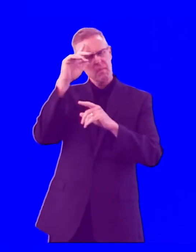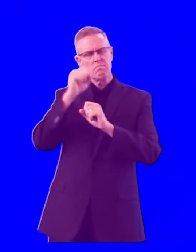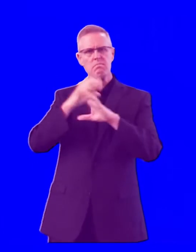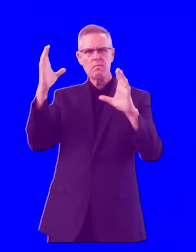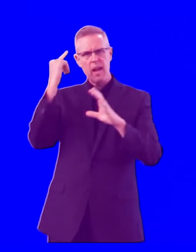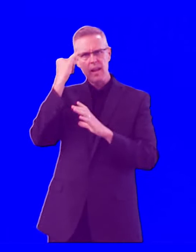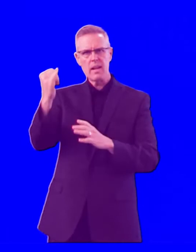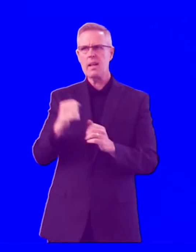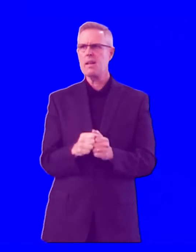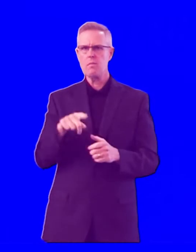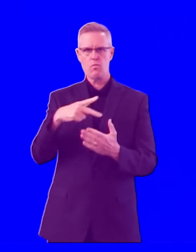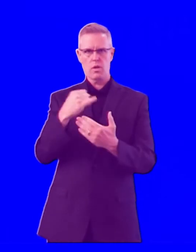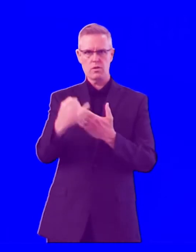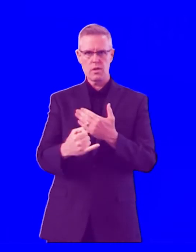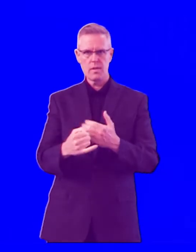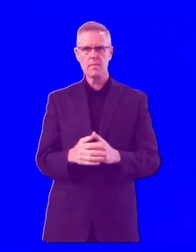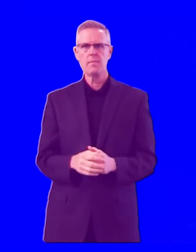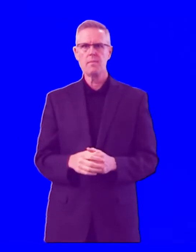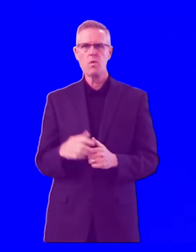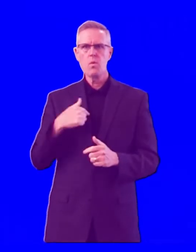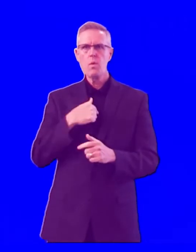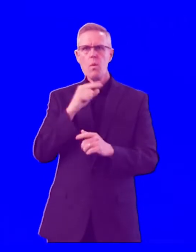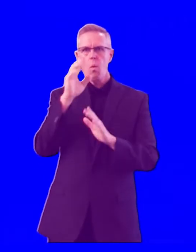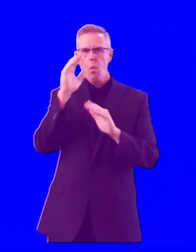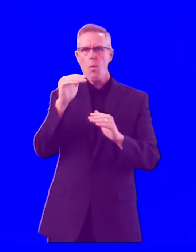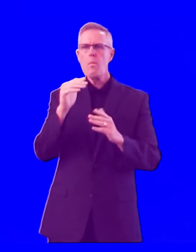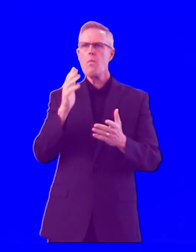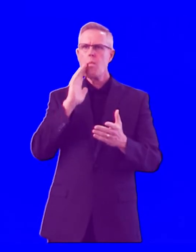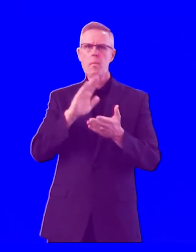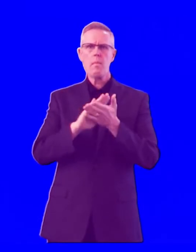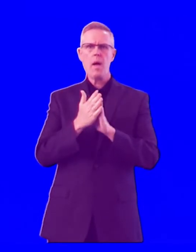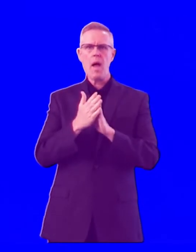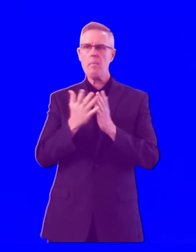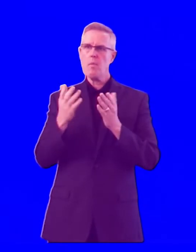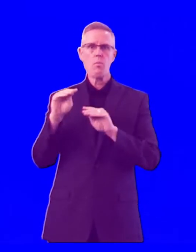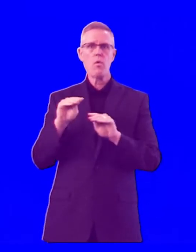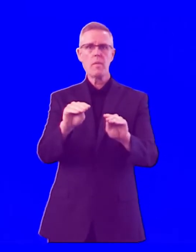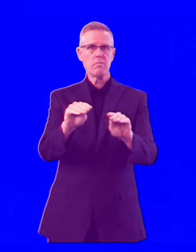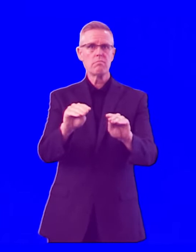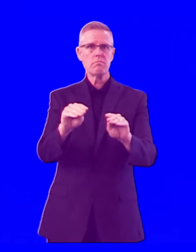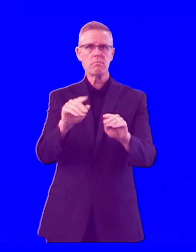this idea, this project that we hope it will become a movement